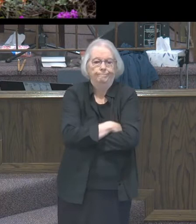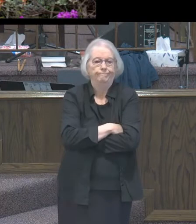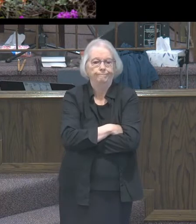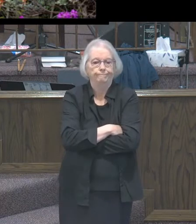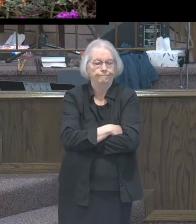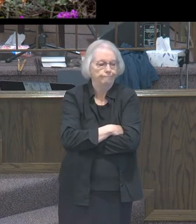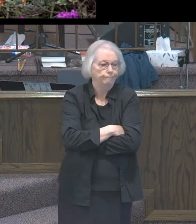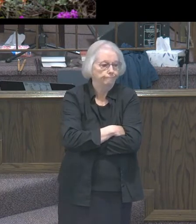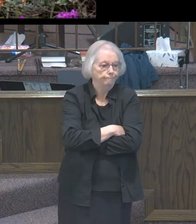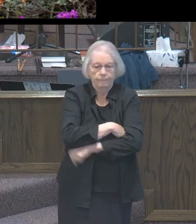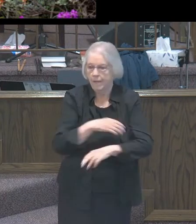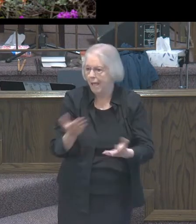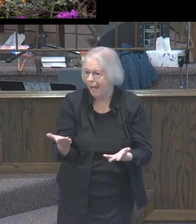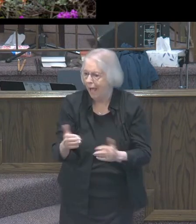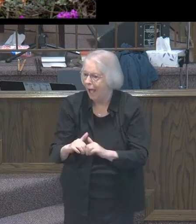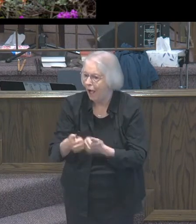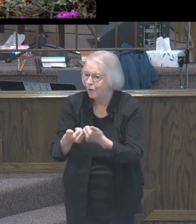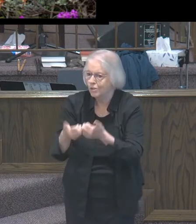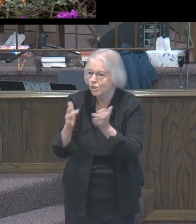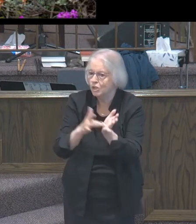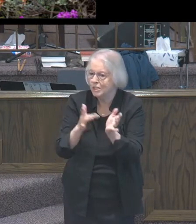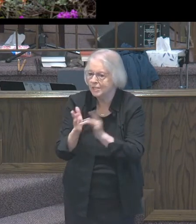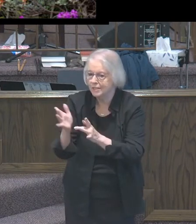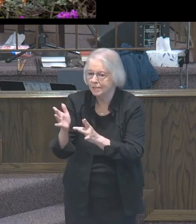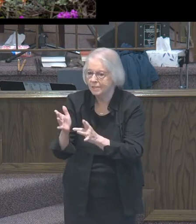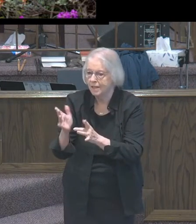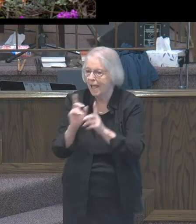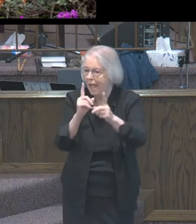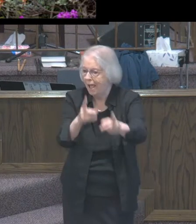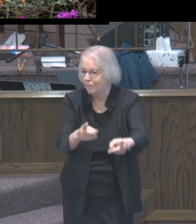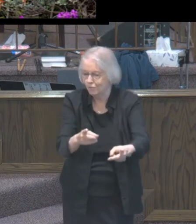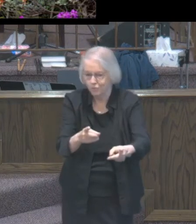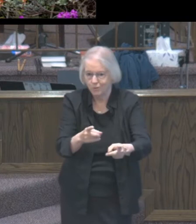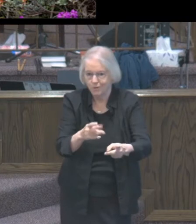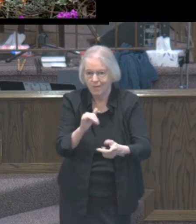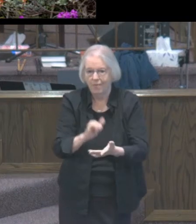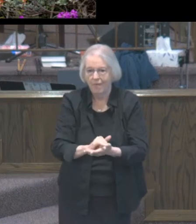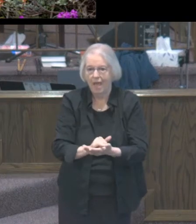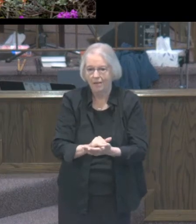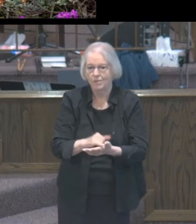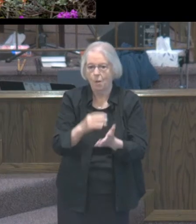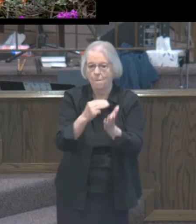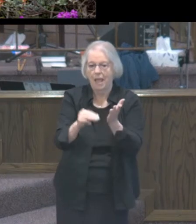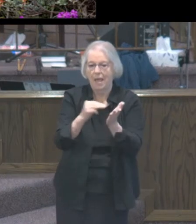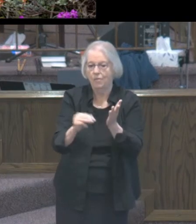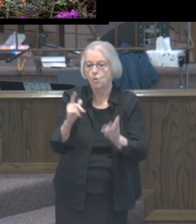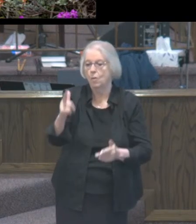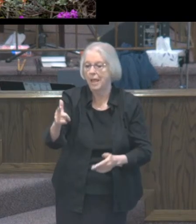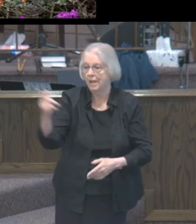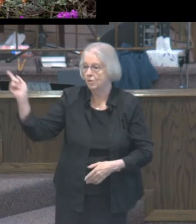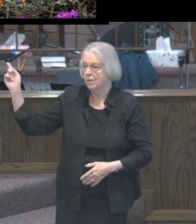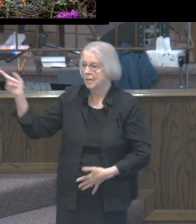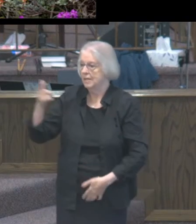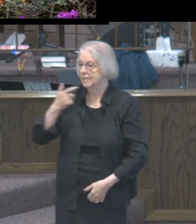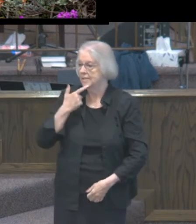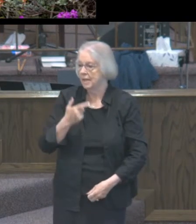Well, we didn't read it. We'll get to it later. But in Matthew chapter 5, verse 48, here's what he says. Therefore, you shall